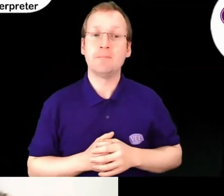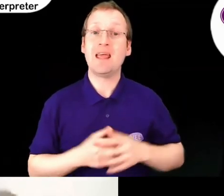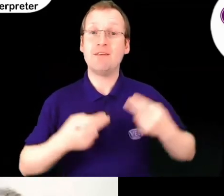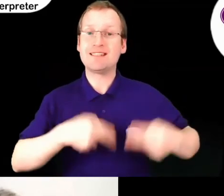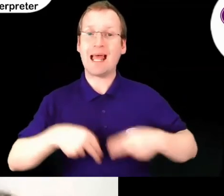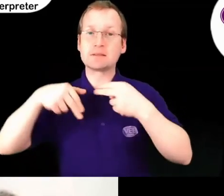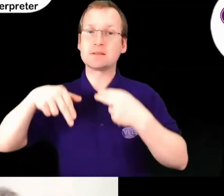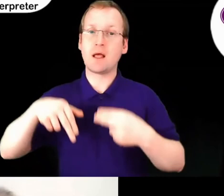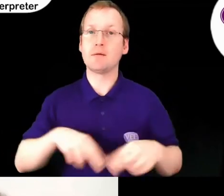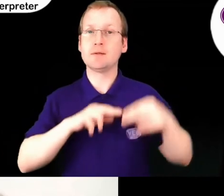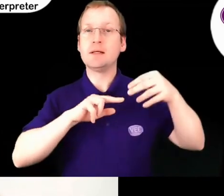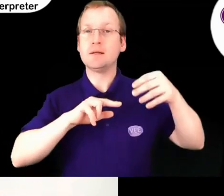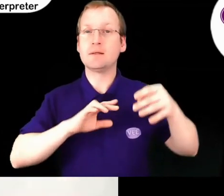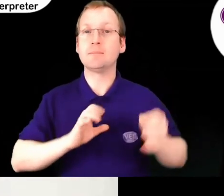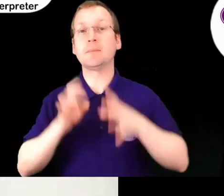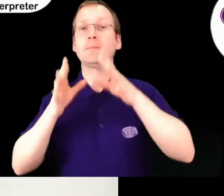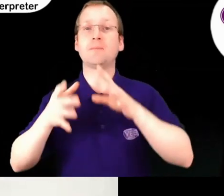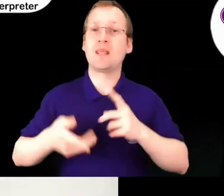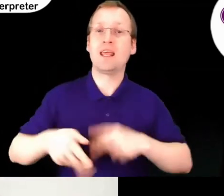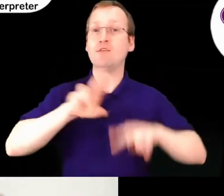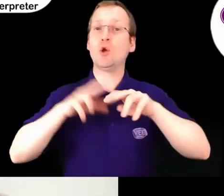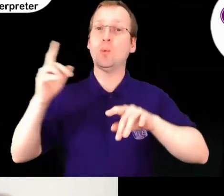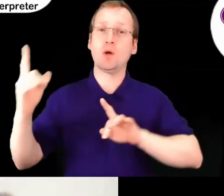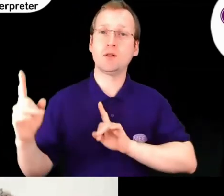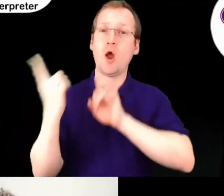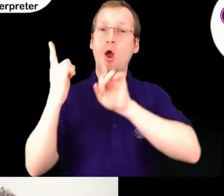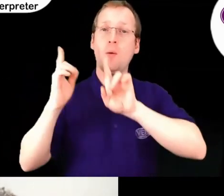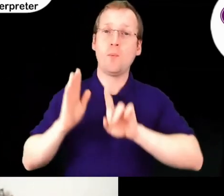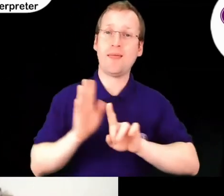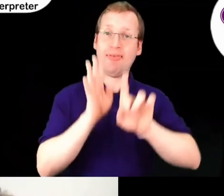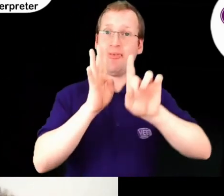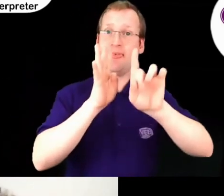da dum da dee da dum da dee dee dee.